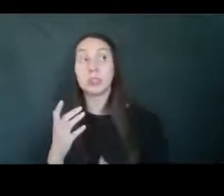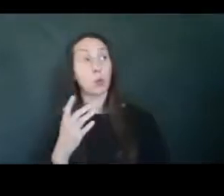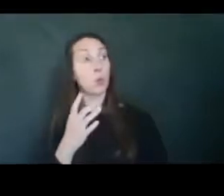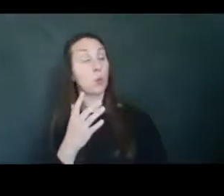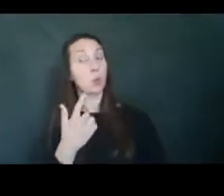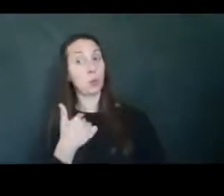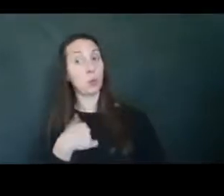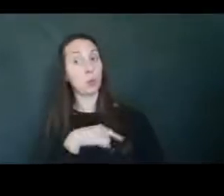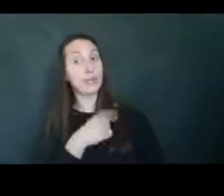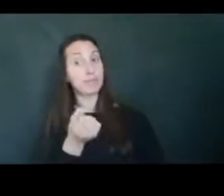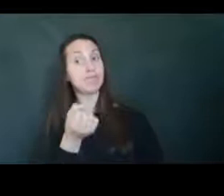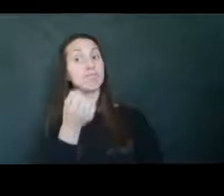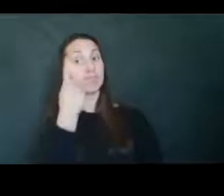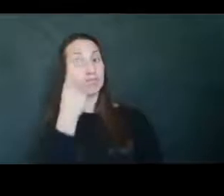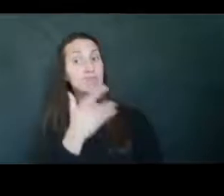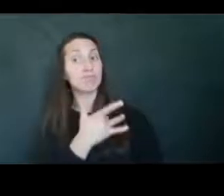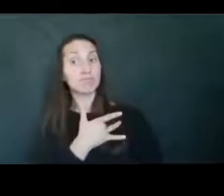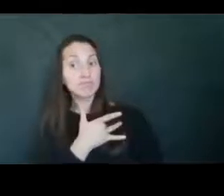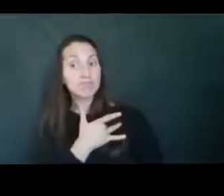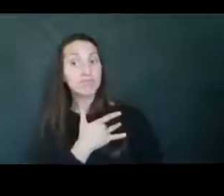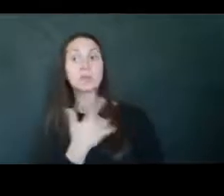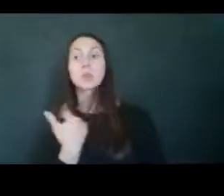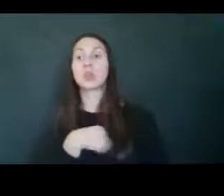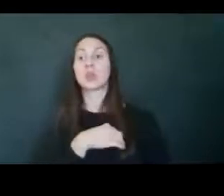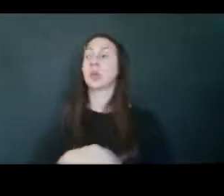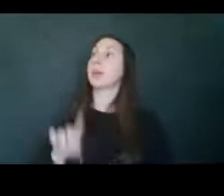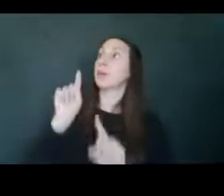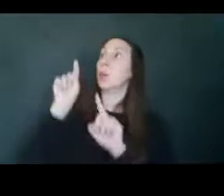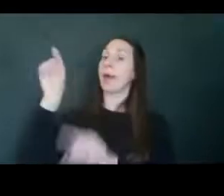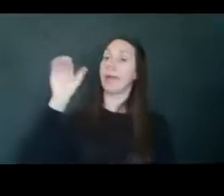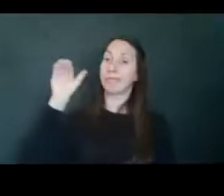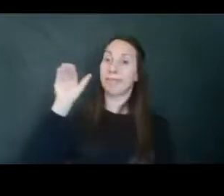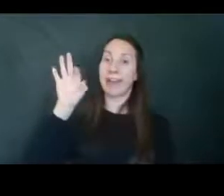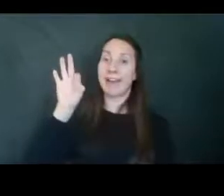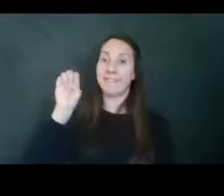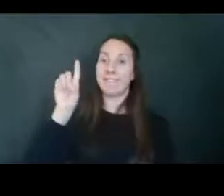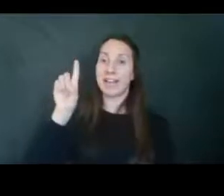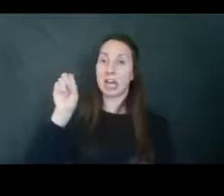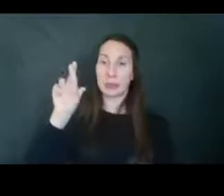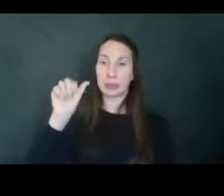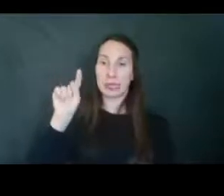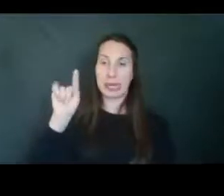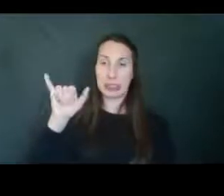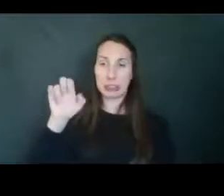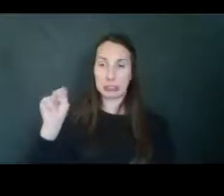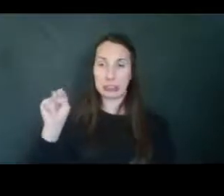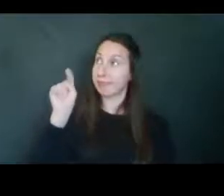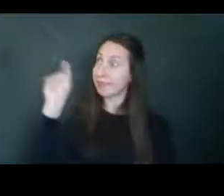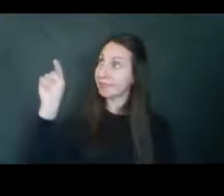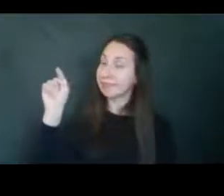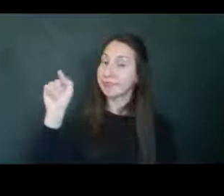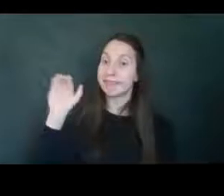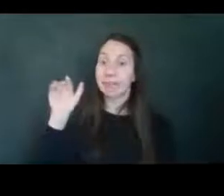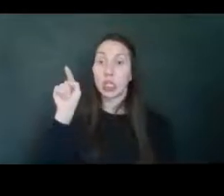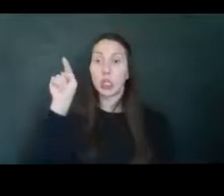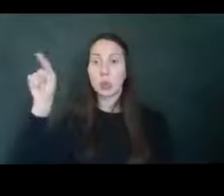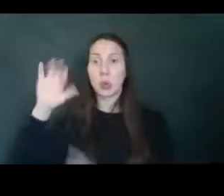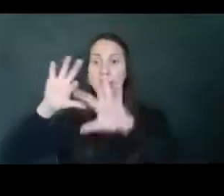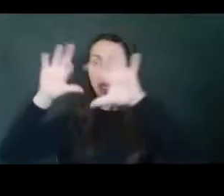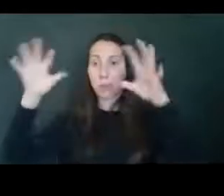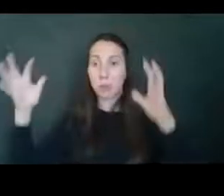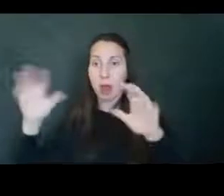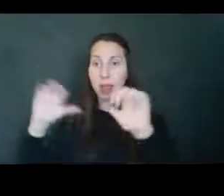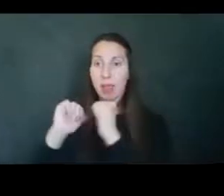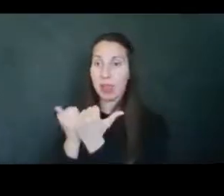the Federation and we said, you are the umbrella agency. We need you to be the convener of these